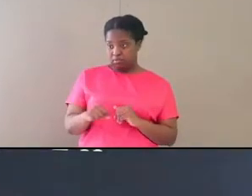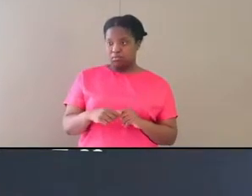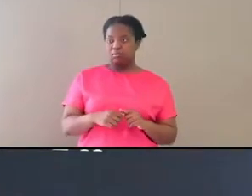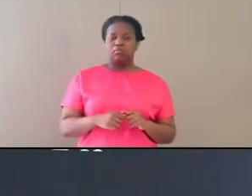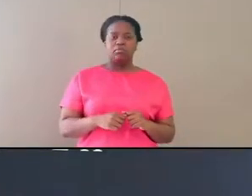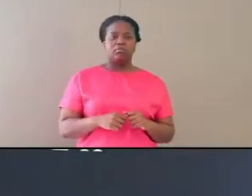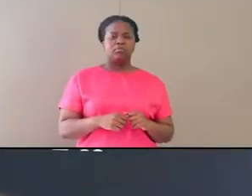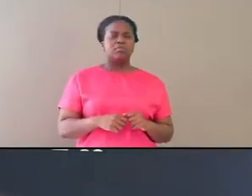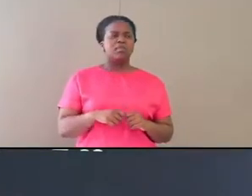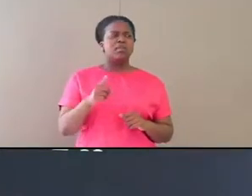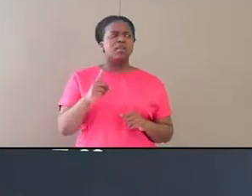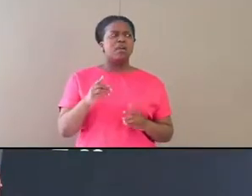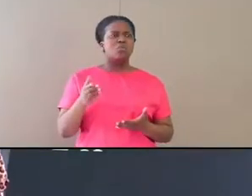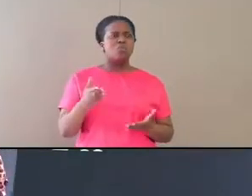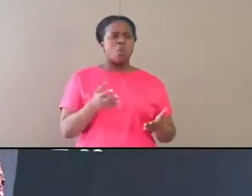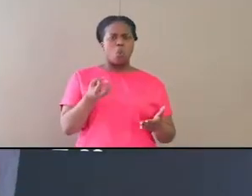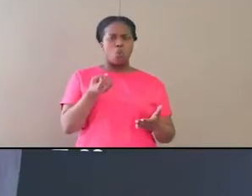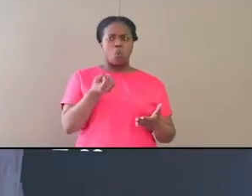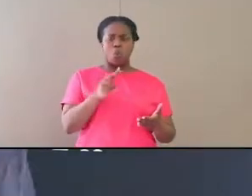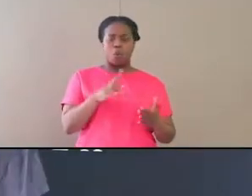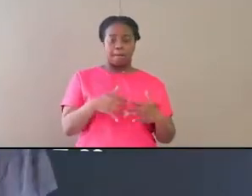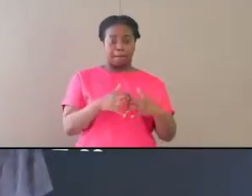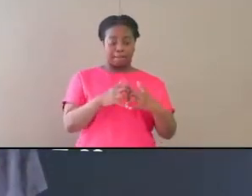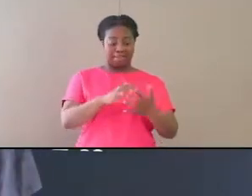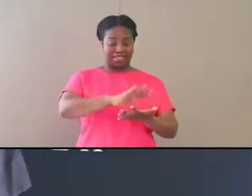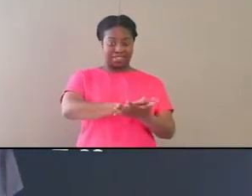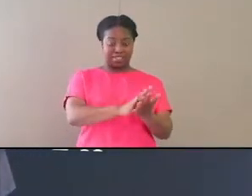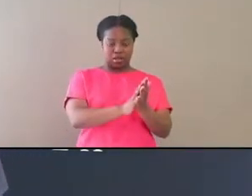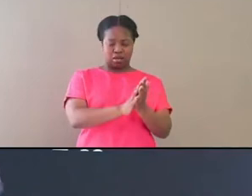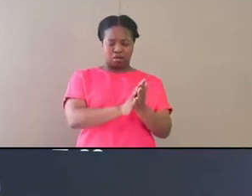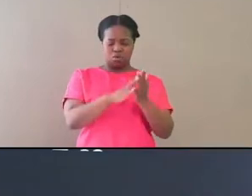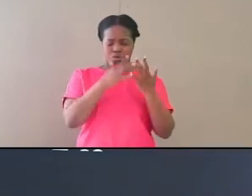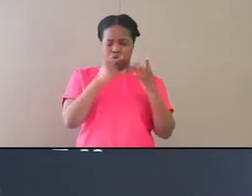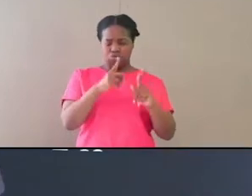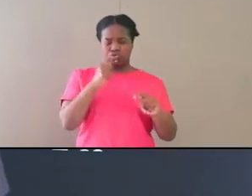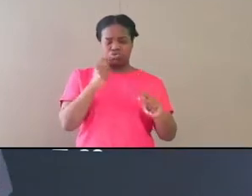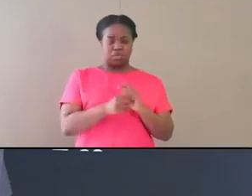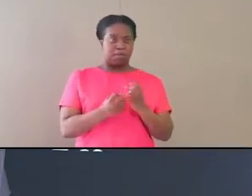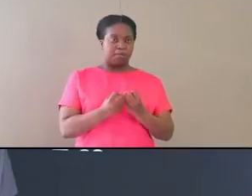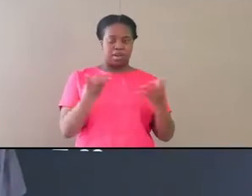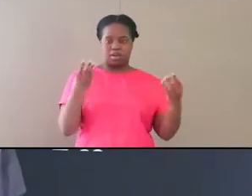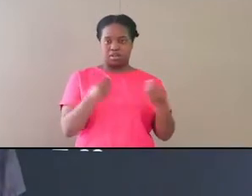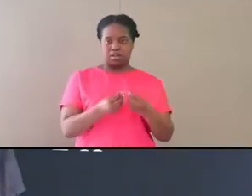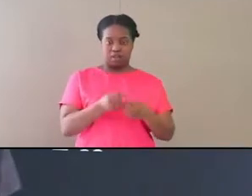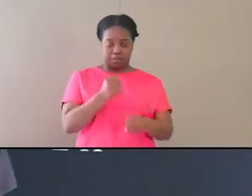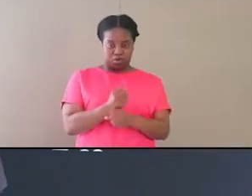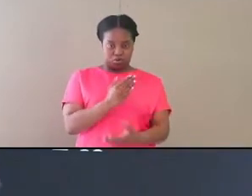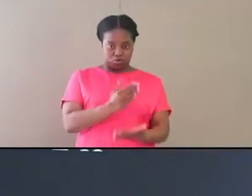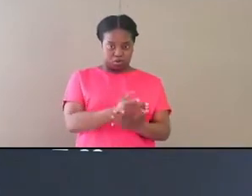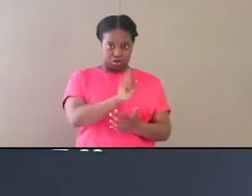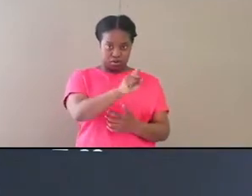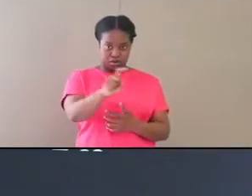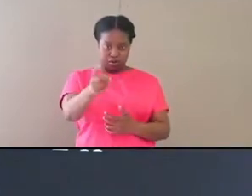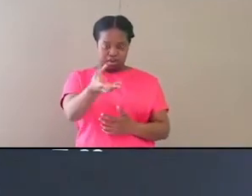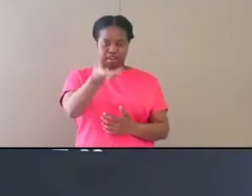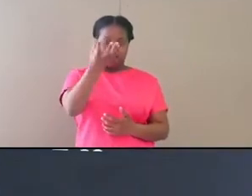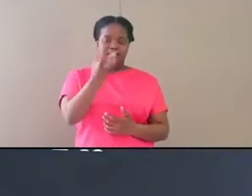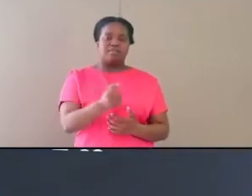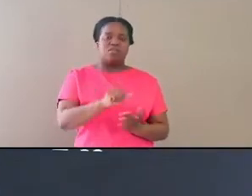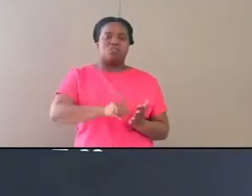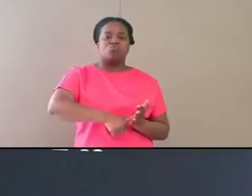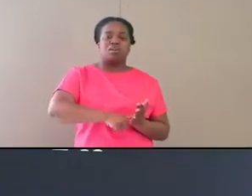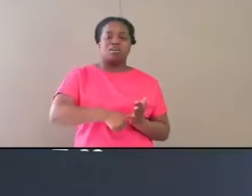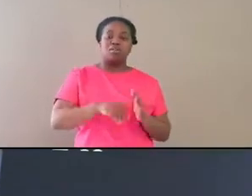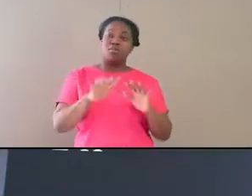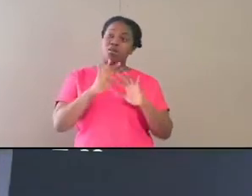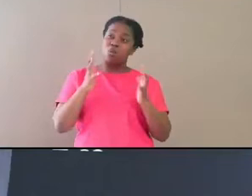The introduction or the establishment of Sasa was a game changer in delivering grants in general, right? Across the